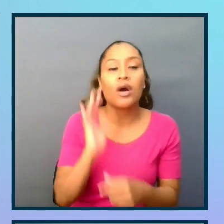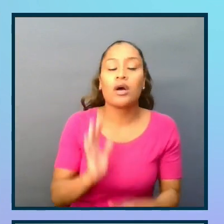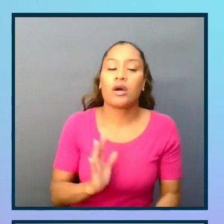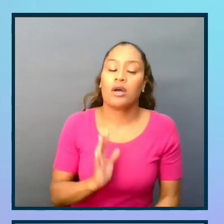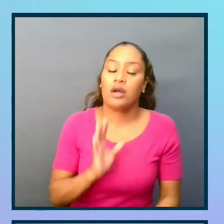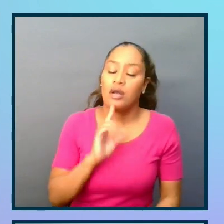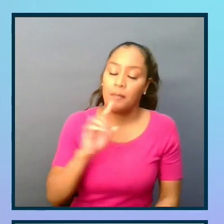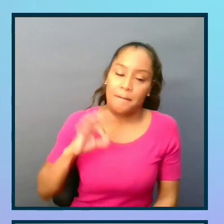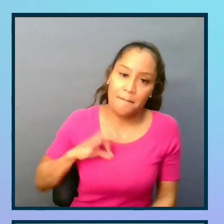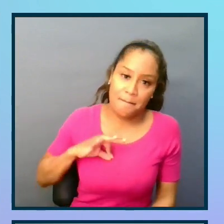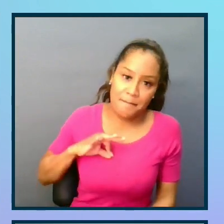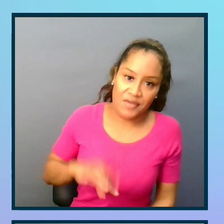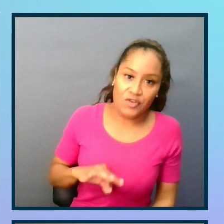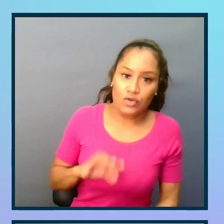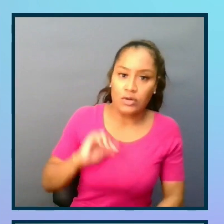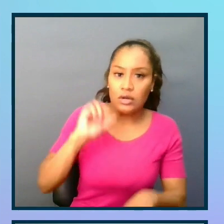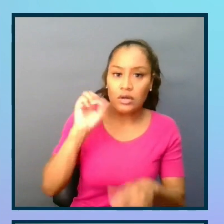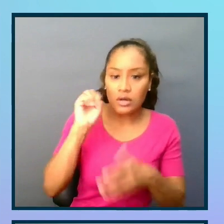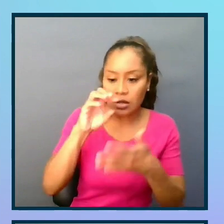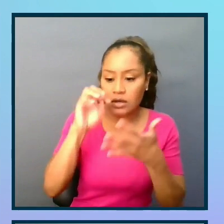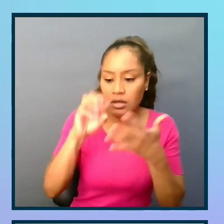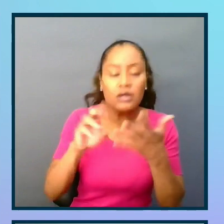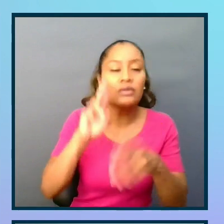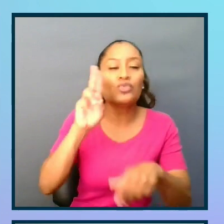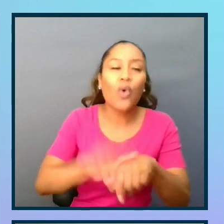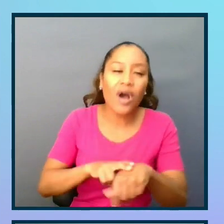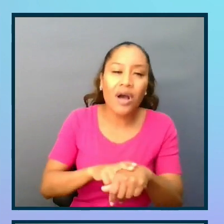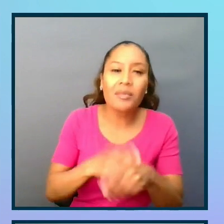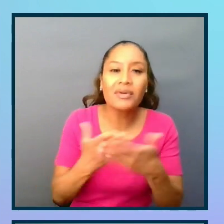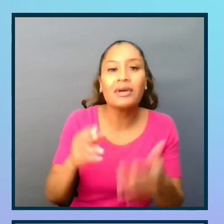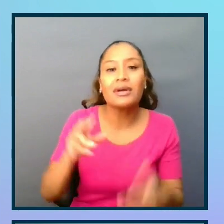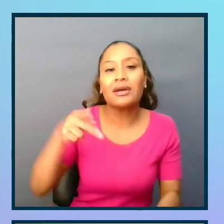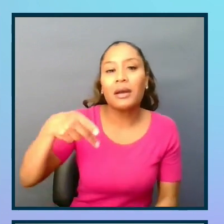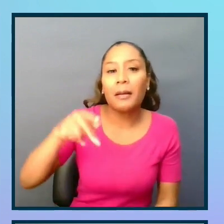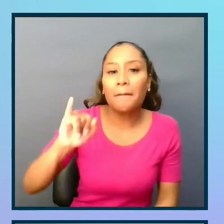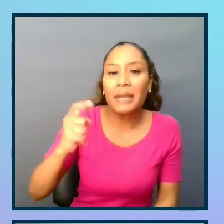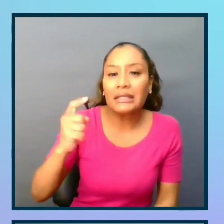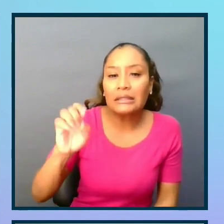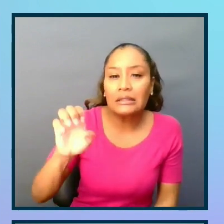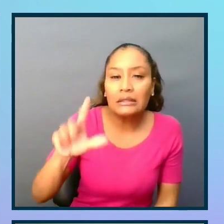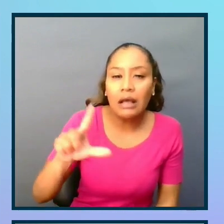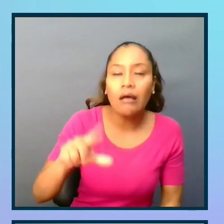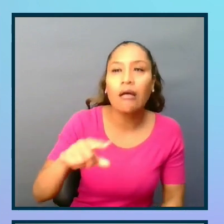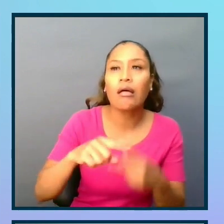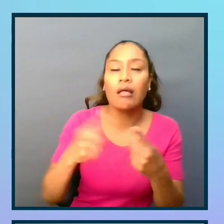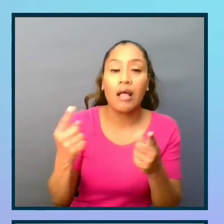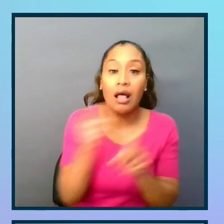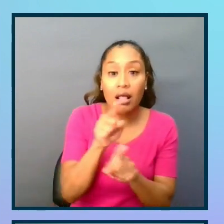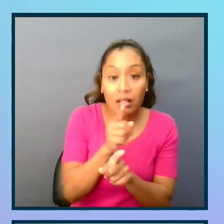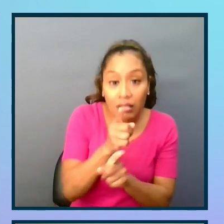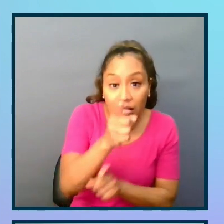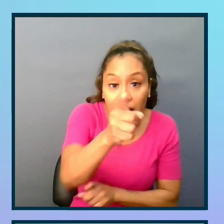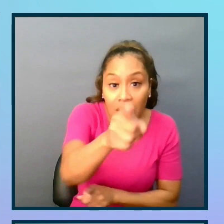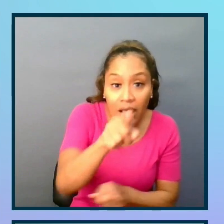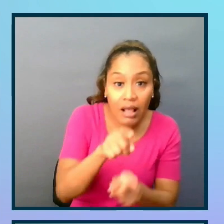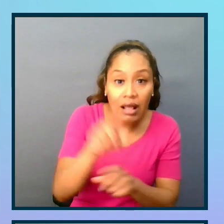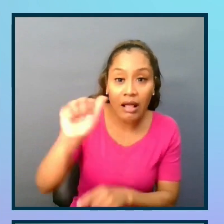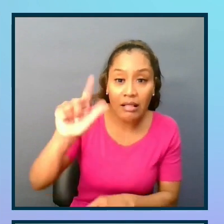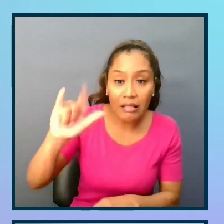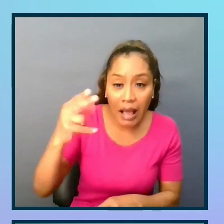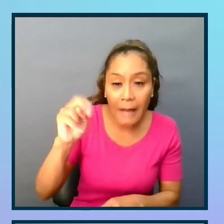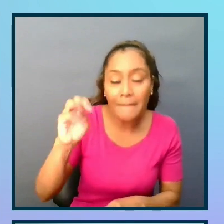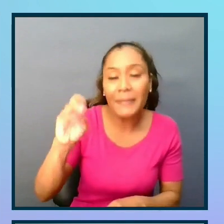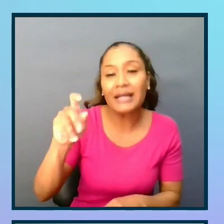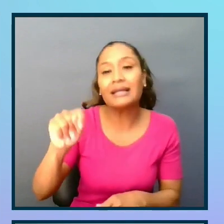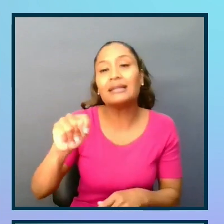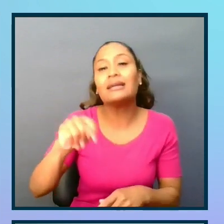to not only map out like the normal things like pixels and alignments, but accessibility and edge cases